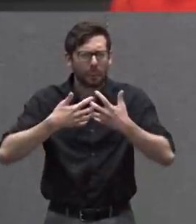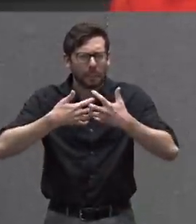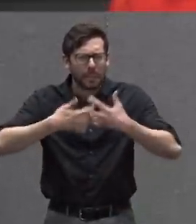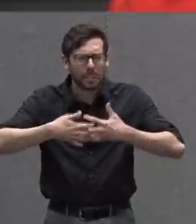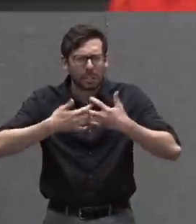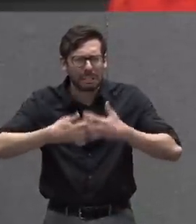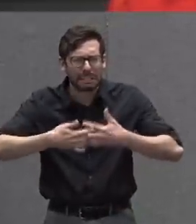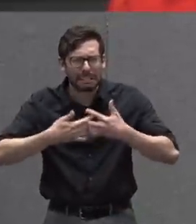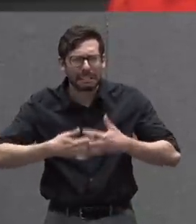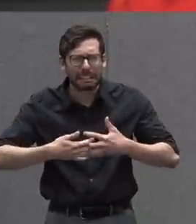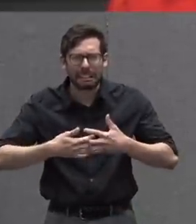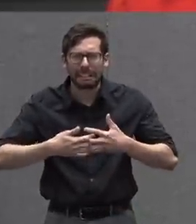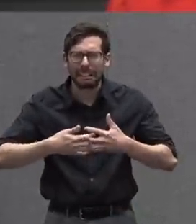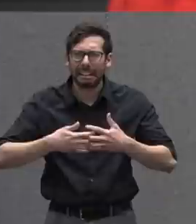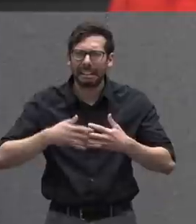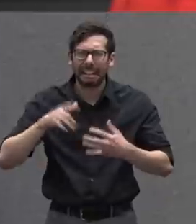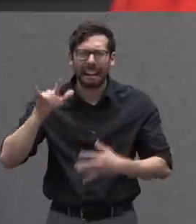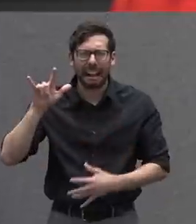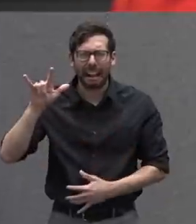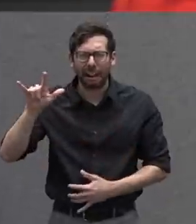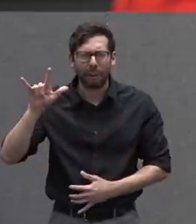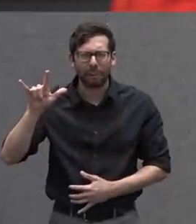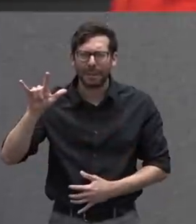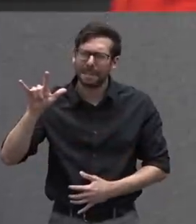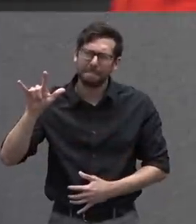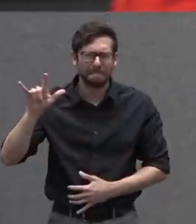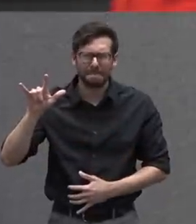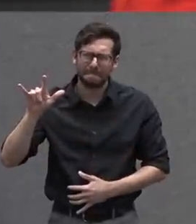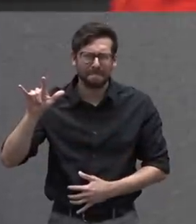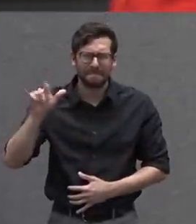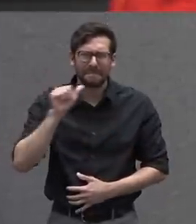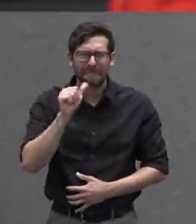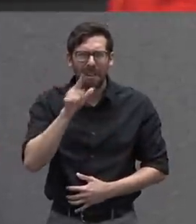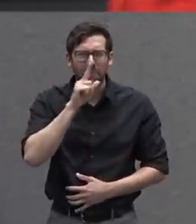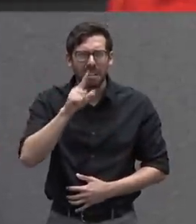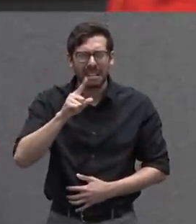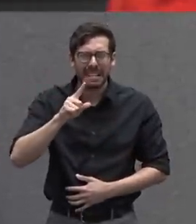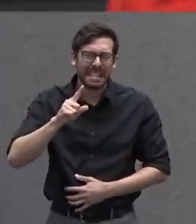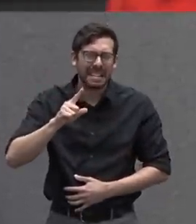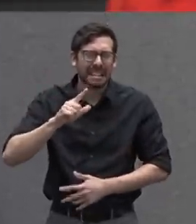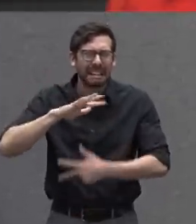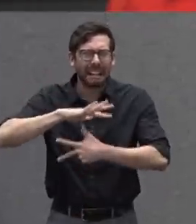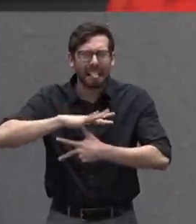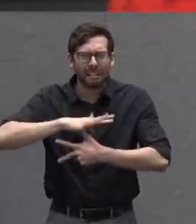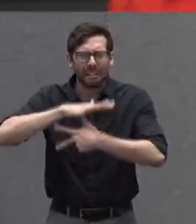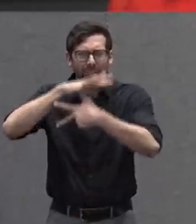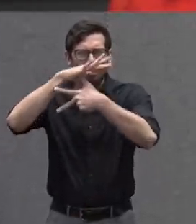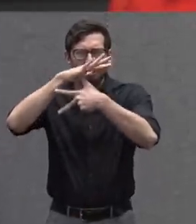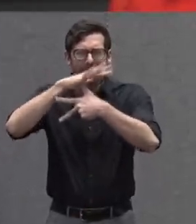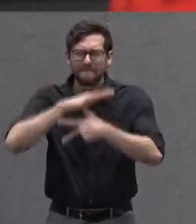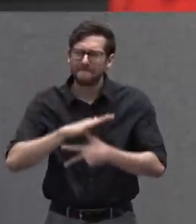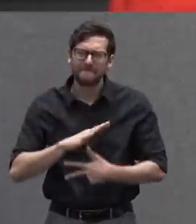if it's an airplane. It's not really a helicopter. It's kind of like a floating boat.